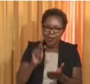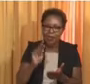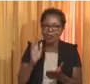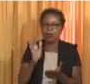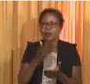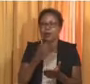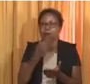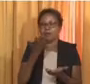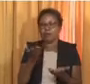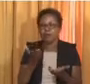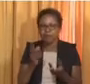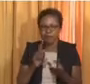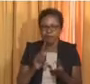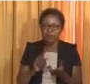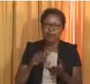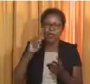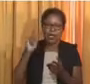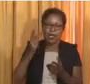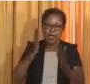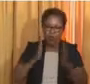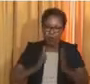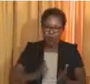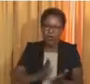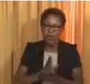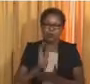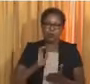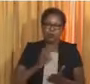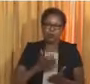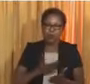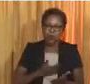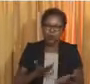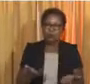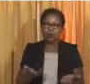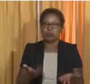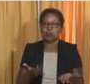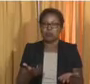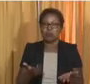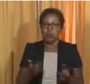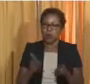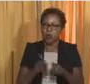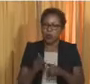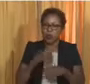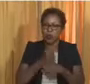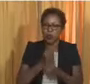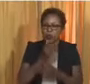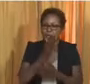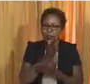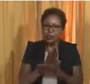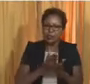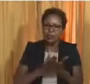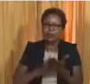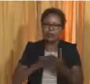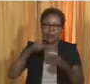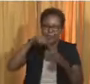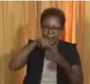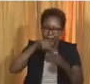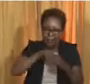The Kenya Human Rights Commission also made some extensive submissions